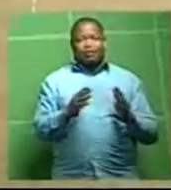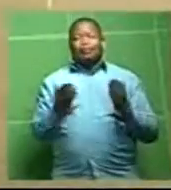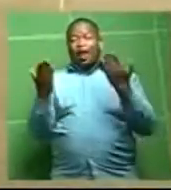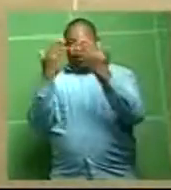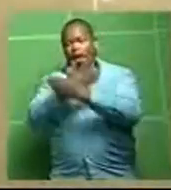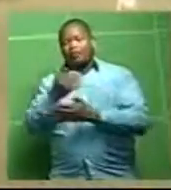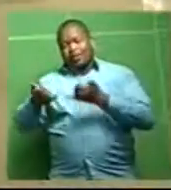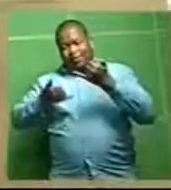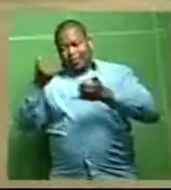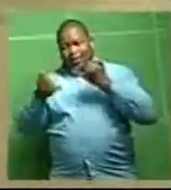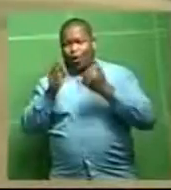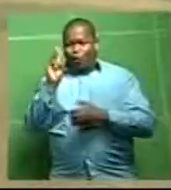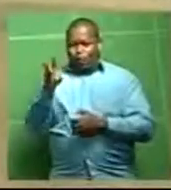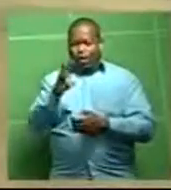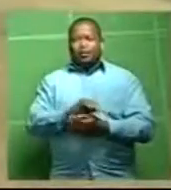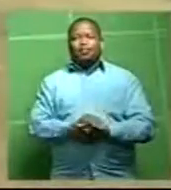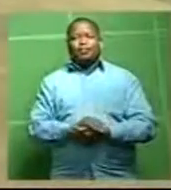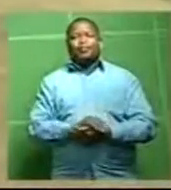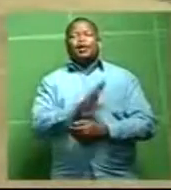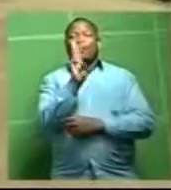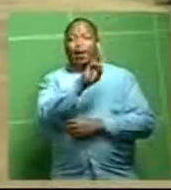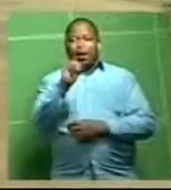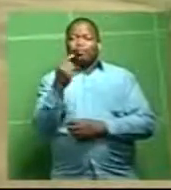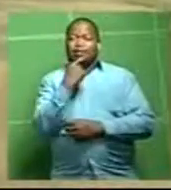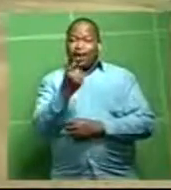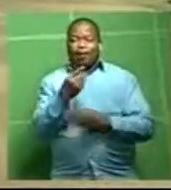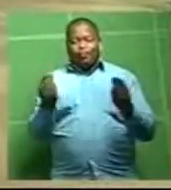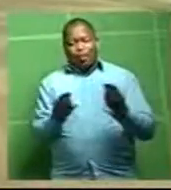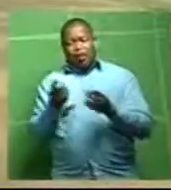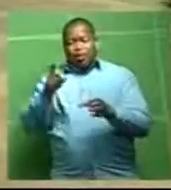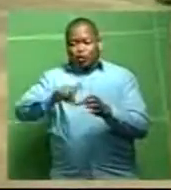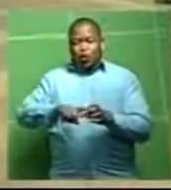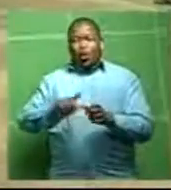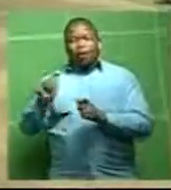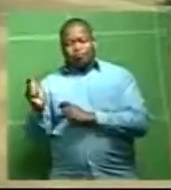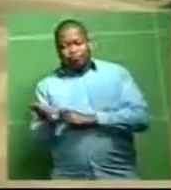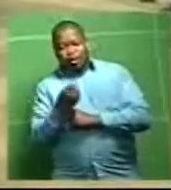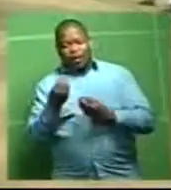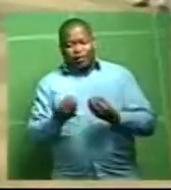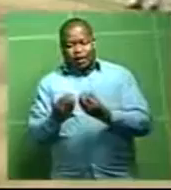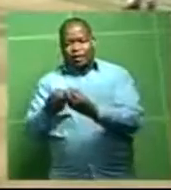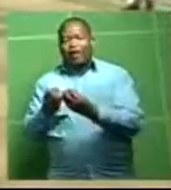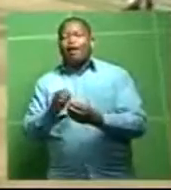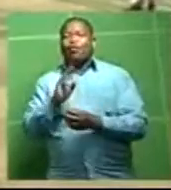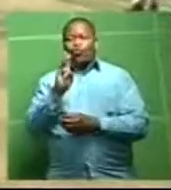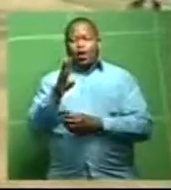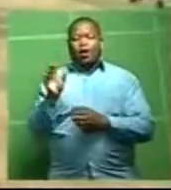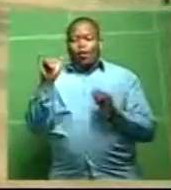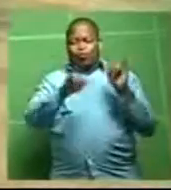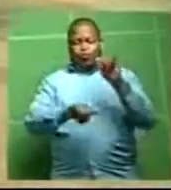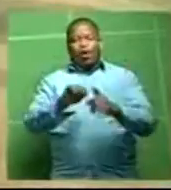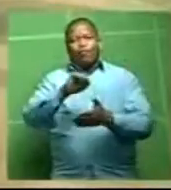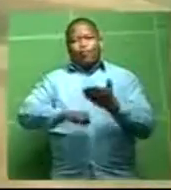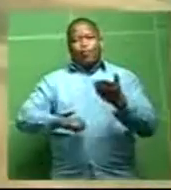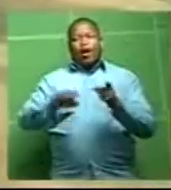labo labata ungenela lenze be Labaningi bata utamgaye mavenlange paansi wesfunza se sadak Kanjige na labata opuma e middle